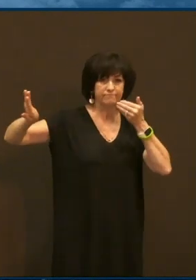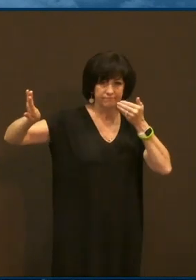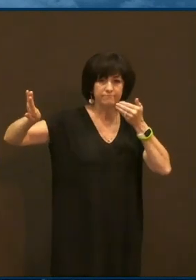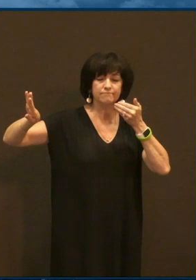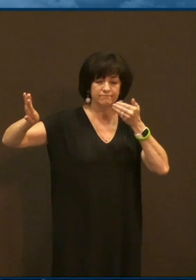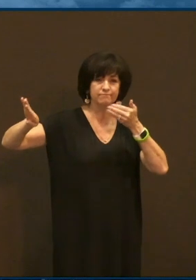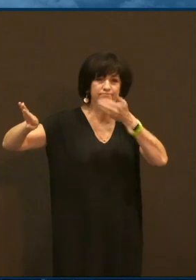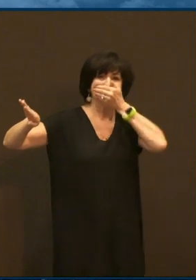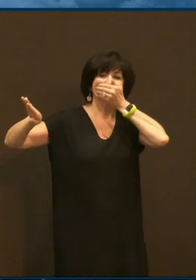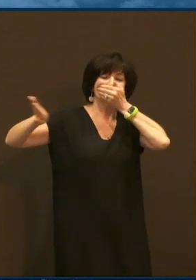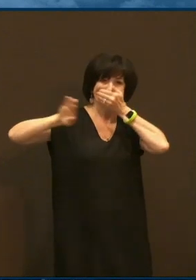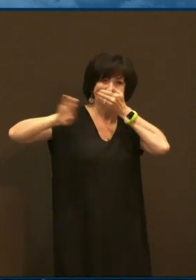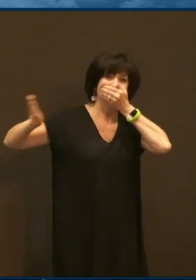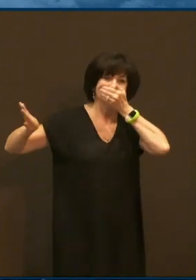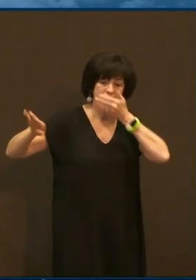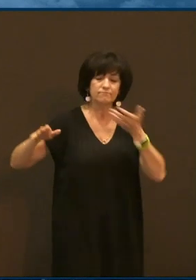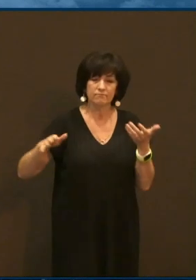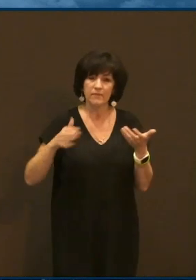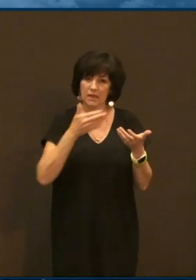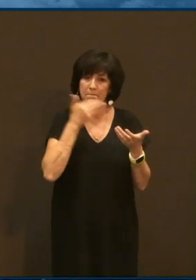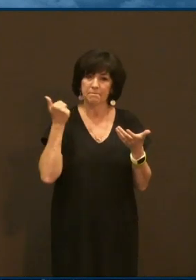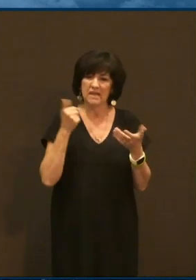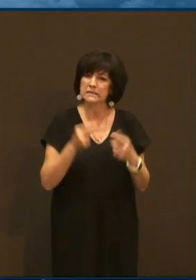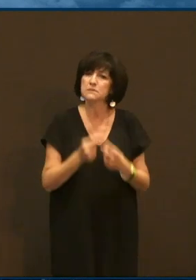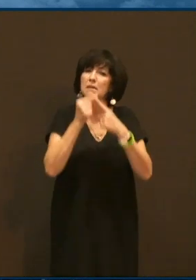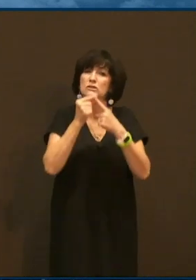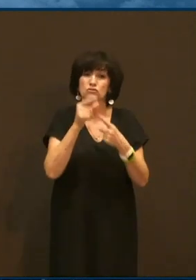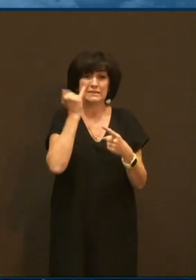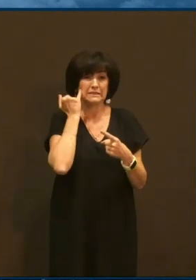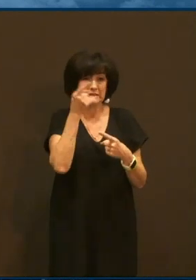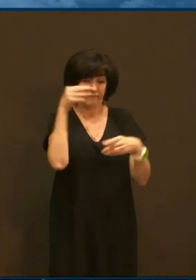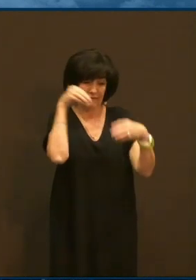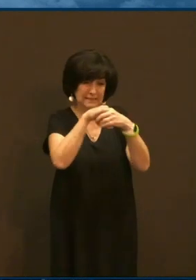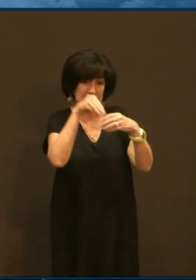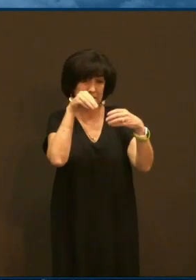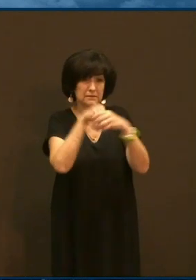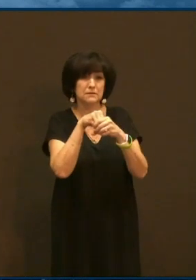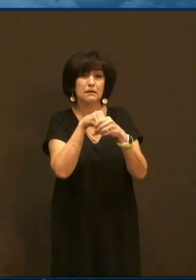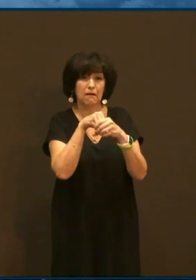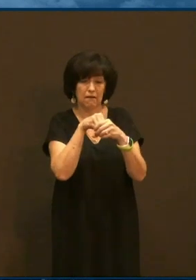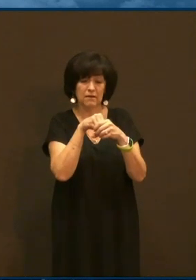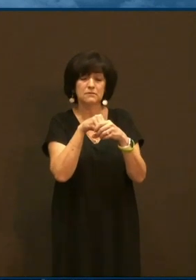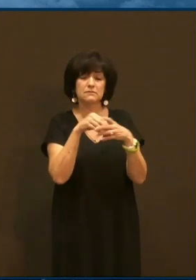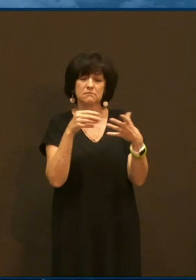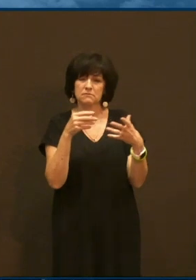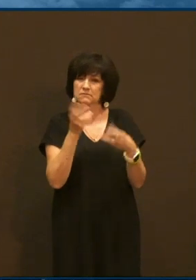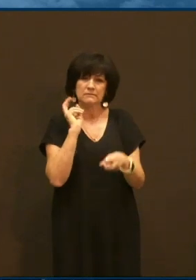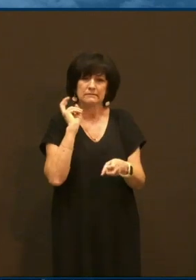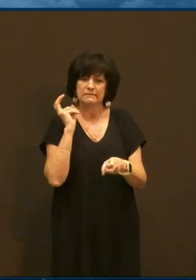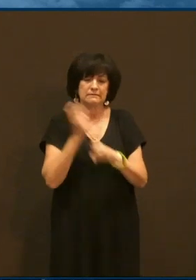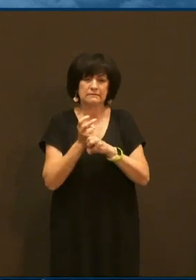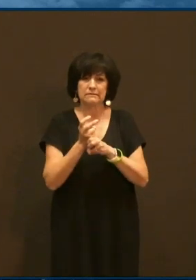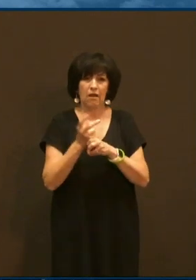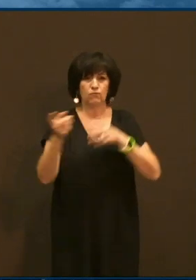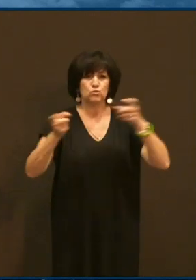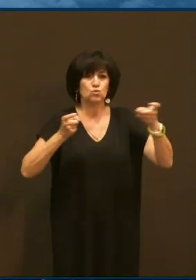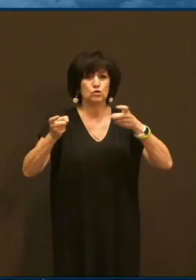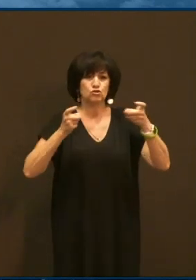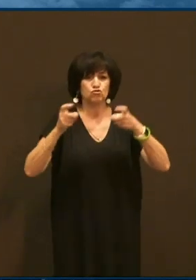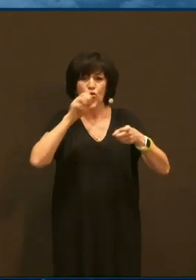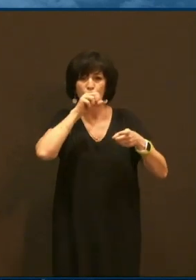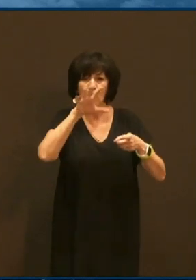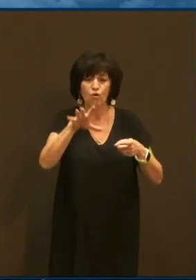public, certainly when in indoor establishments where there are other folks, if it's difficult to